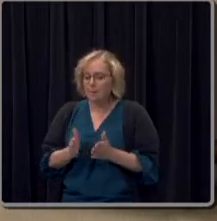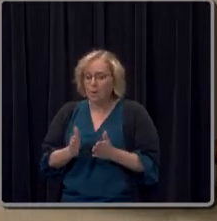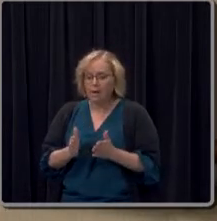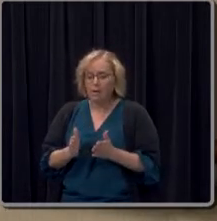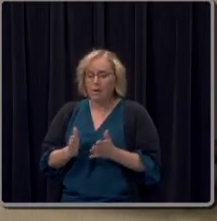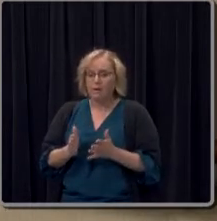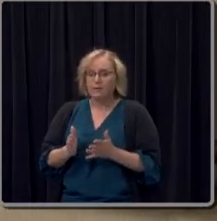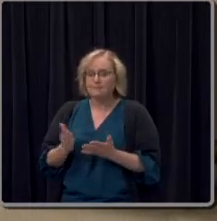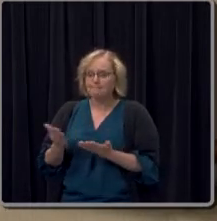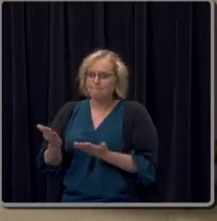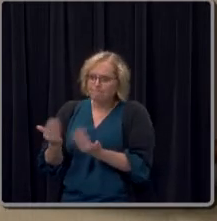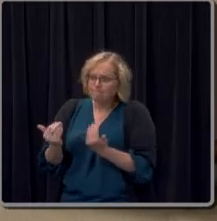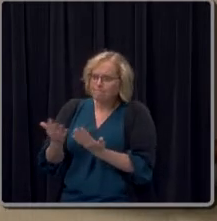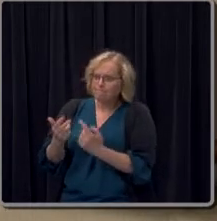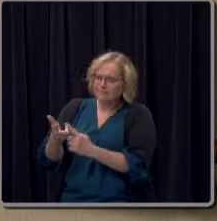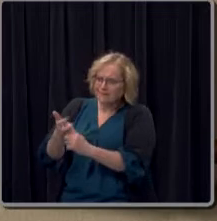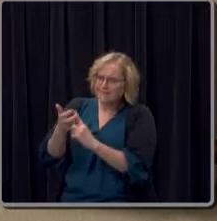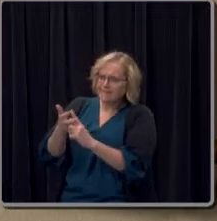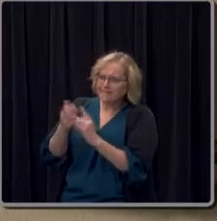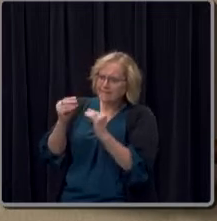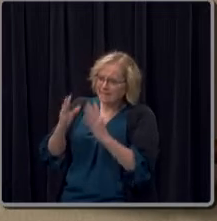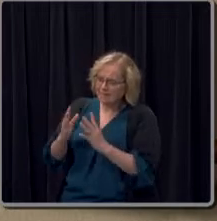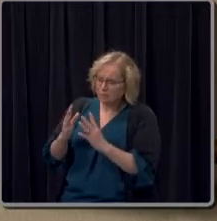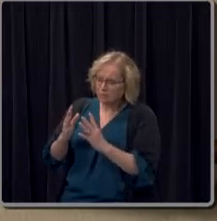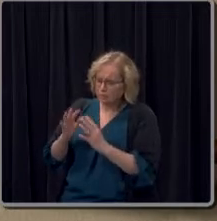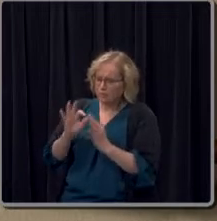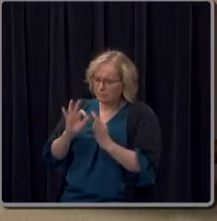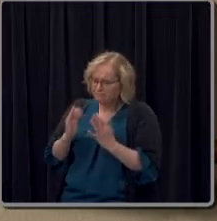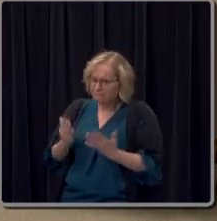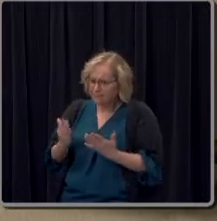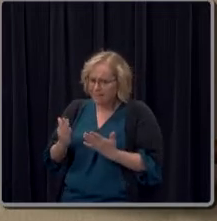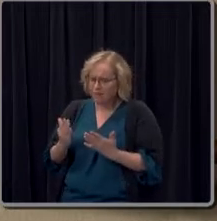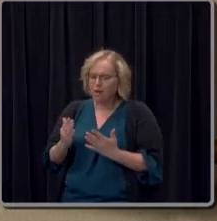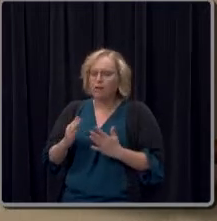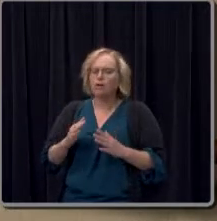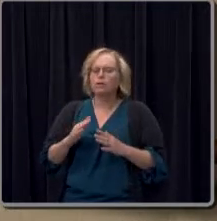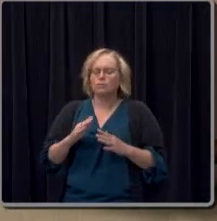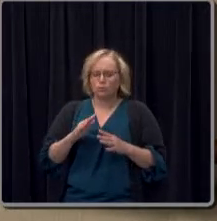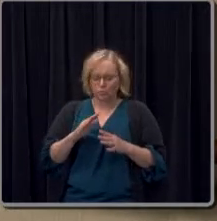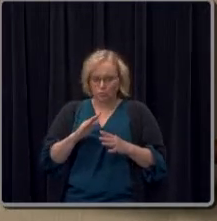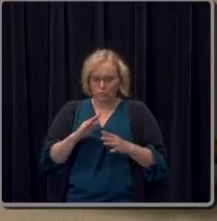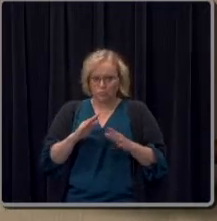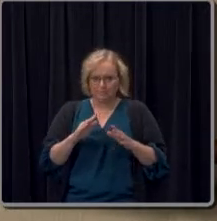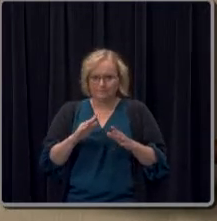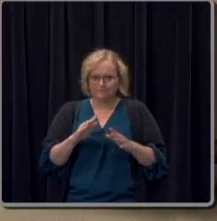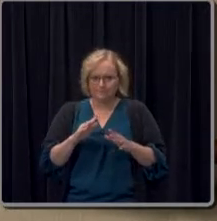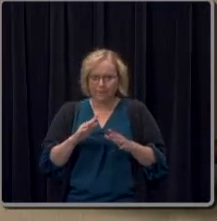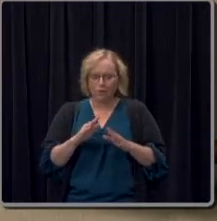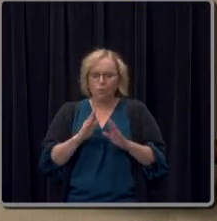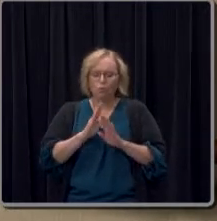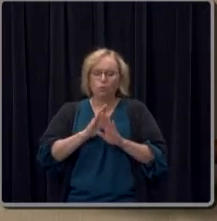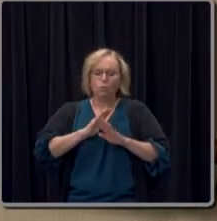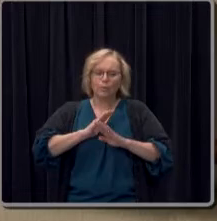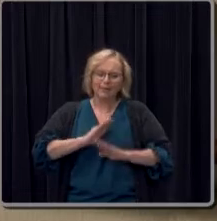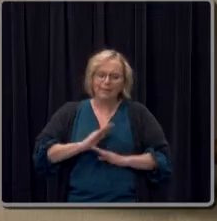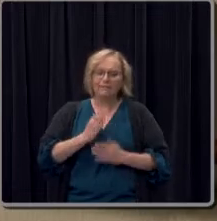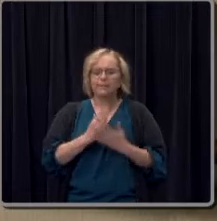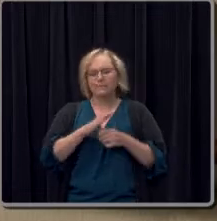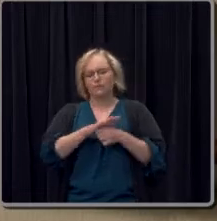here to relieve some of that stress on those people that are taking up more of the job that they need